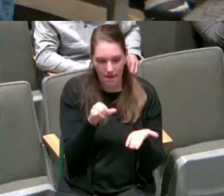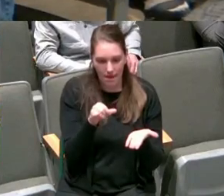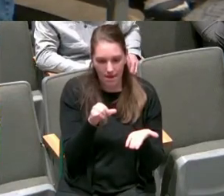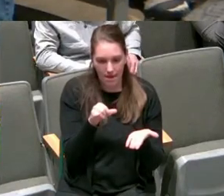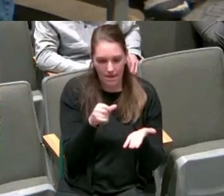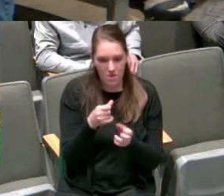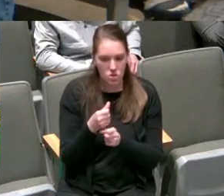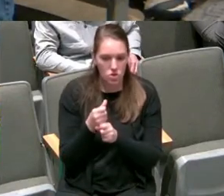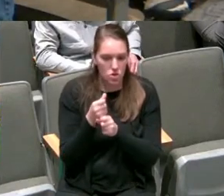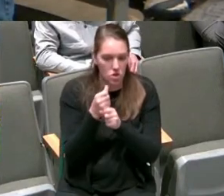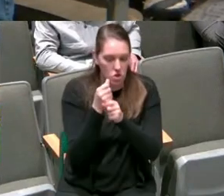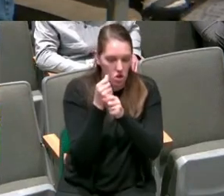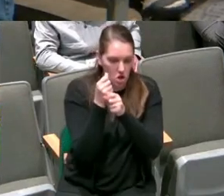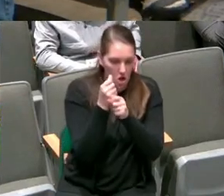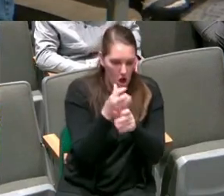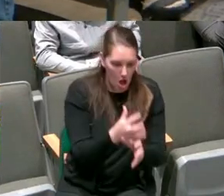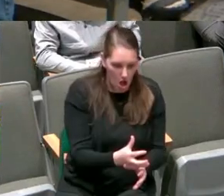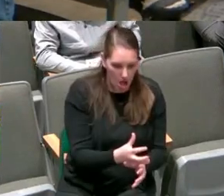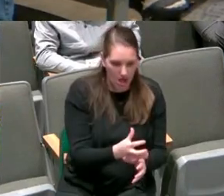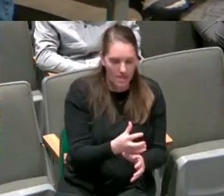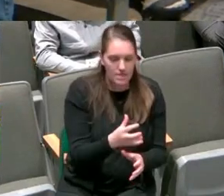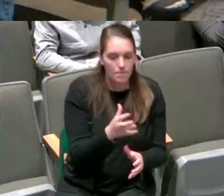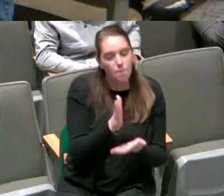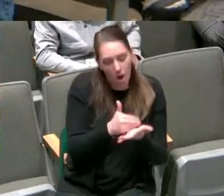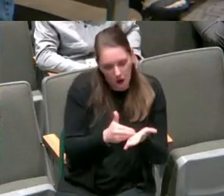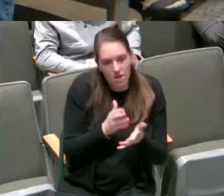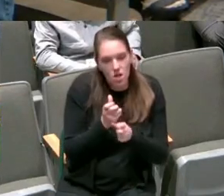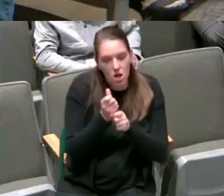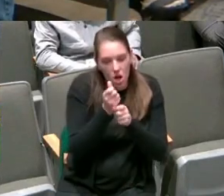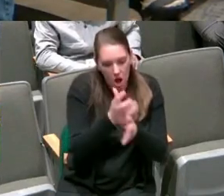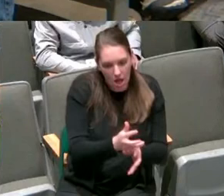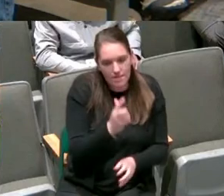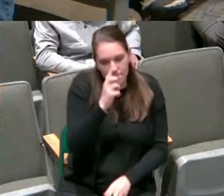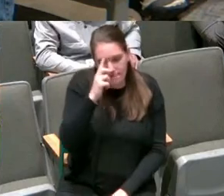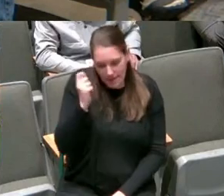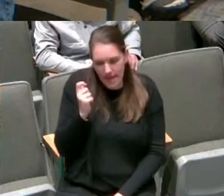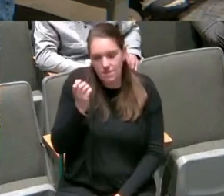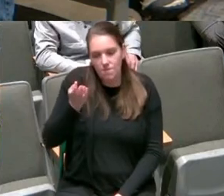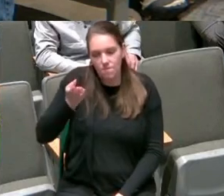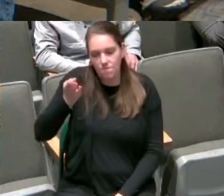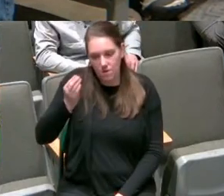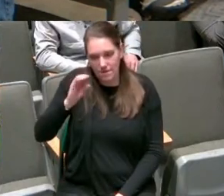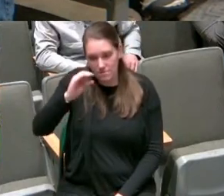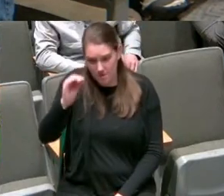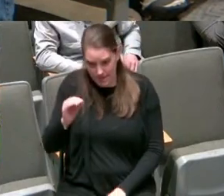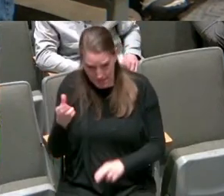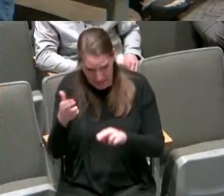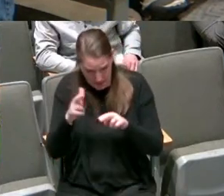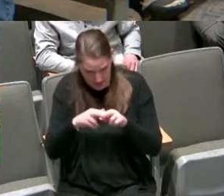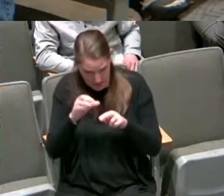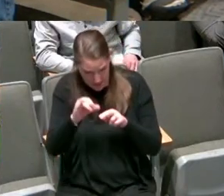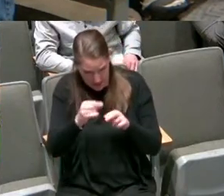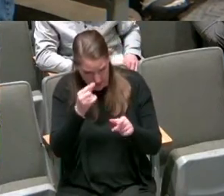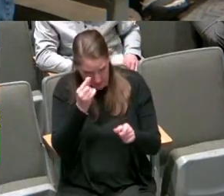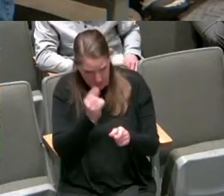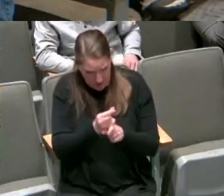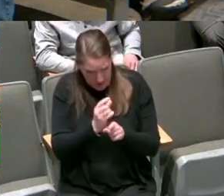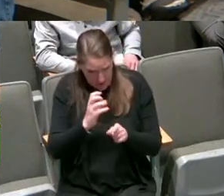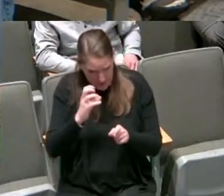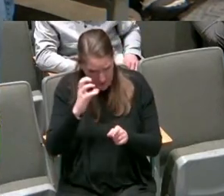caused in in a portion because of the 14 increase is that a correct